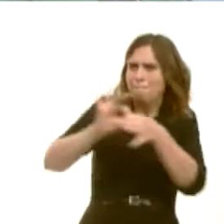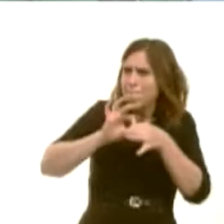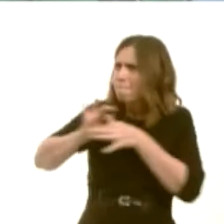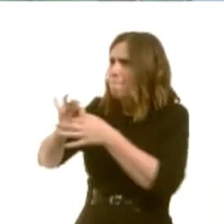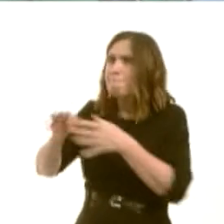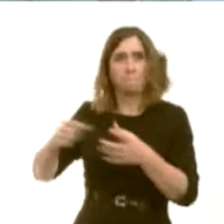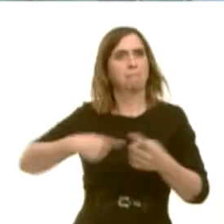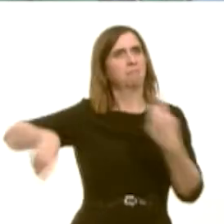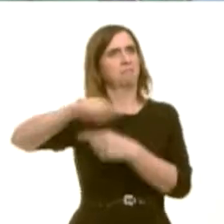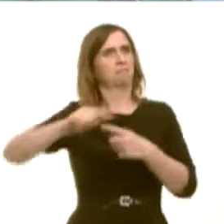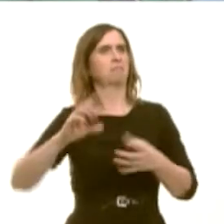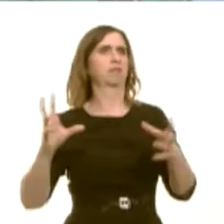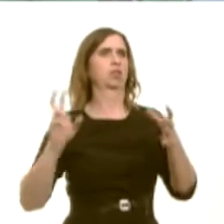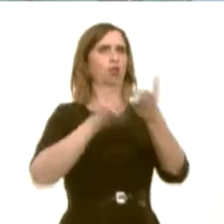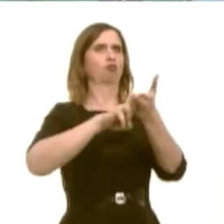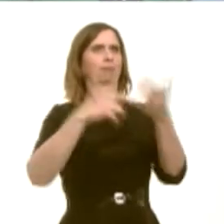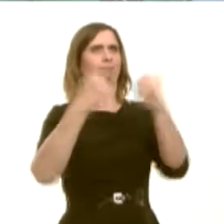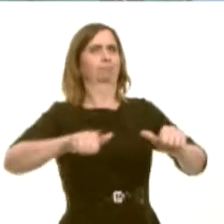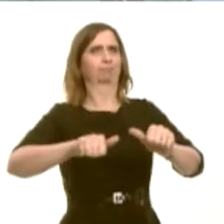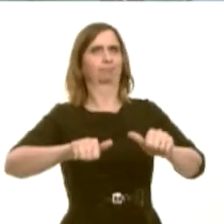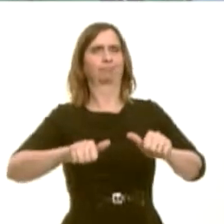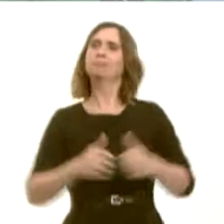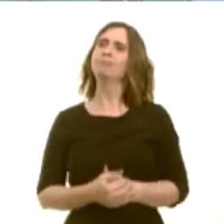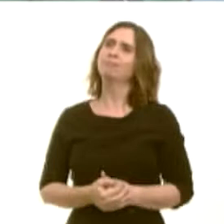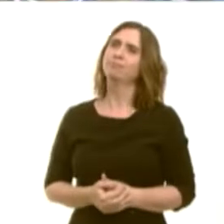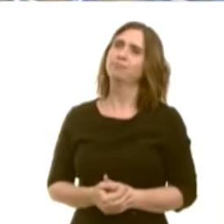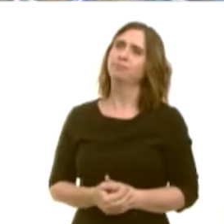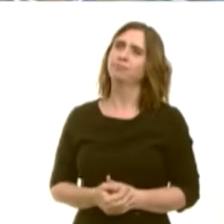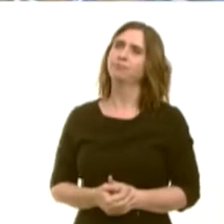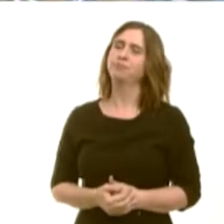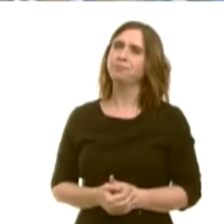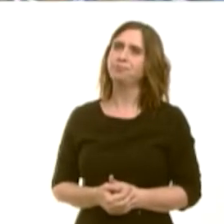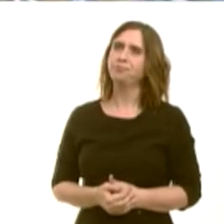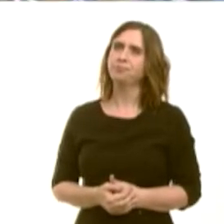order to work together to win those contracts. Paul Davis.